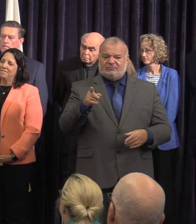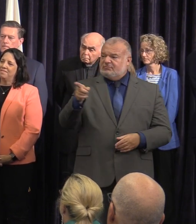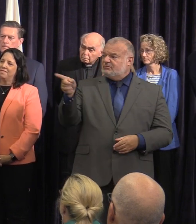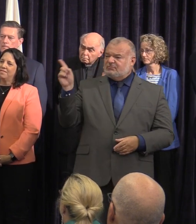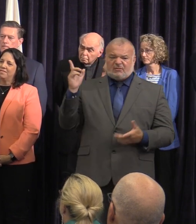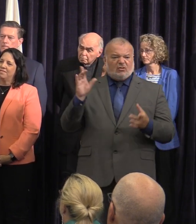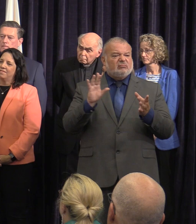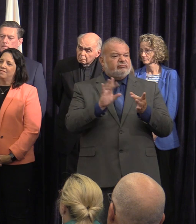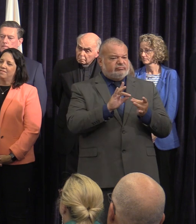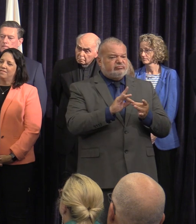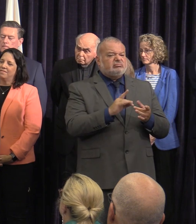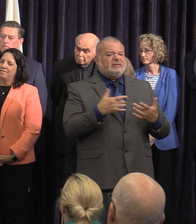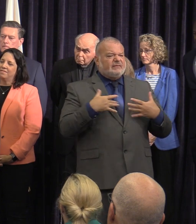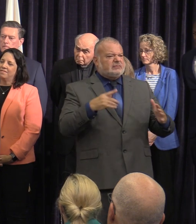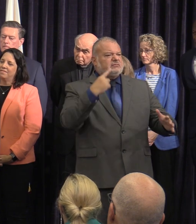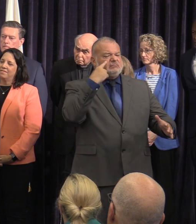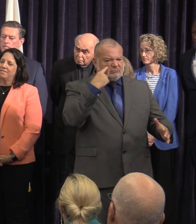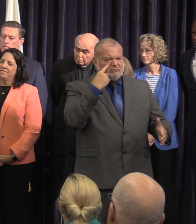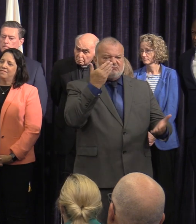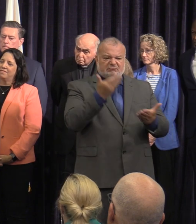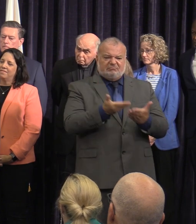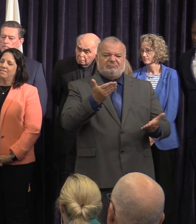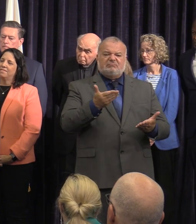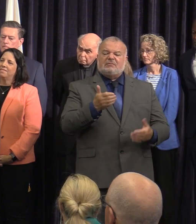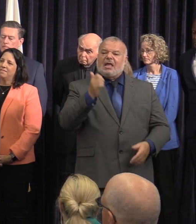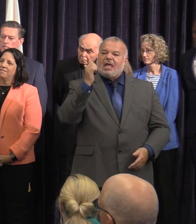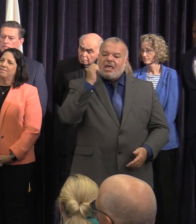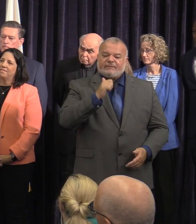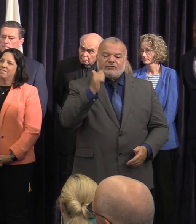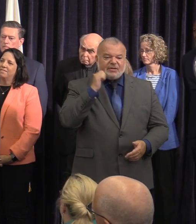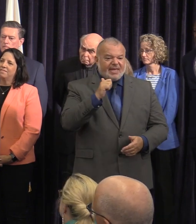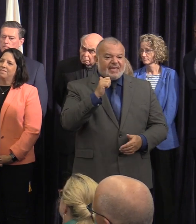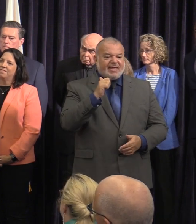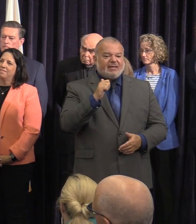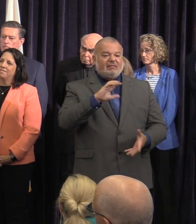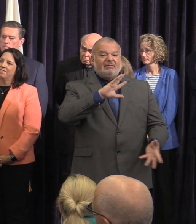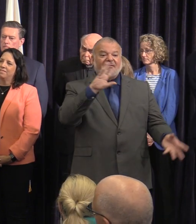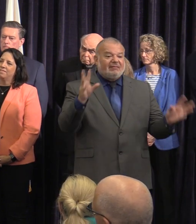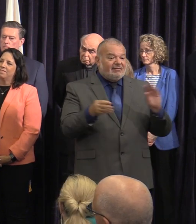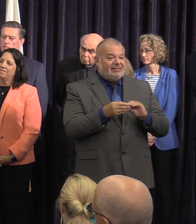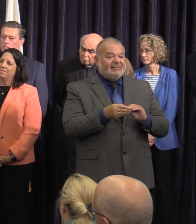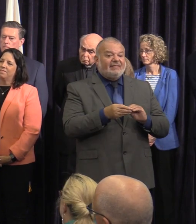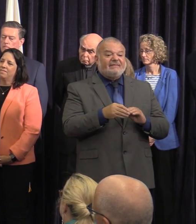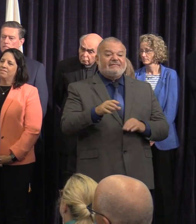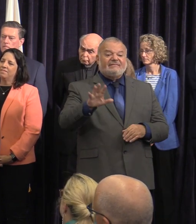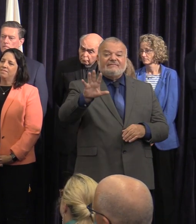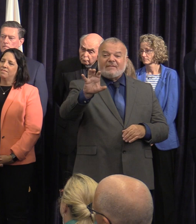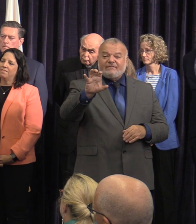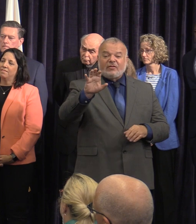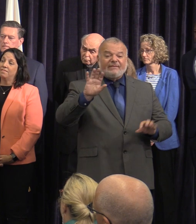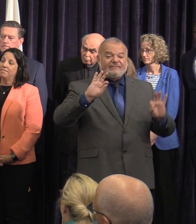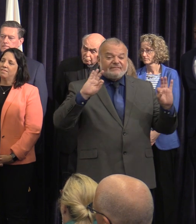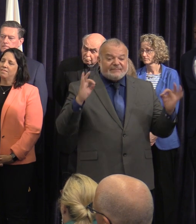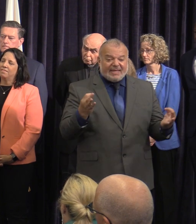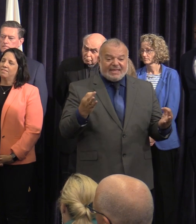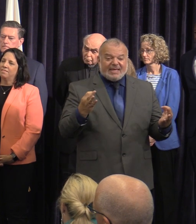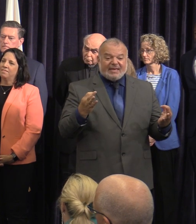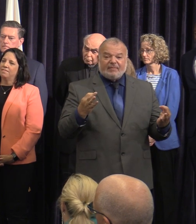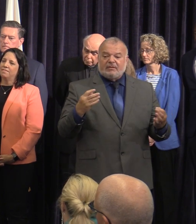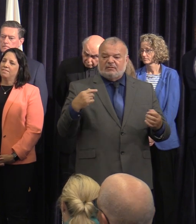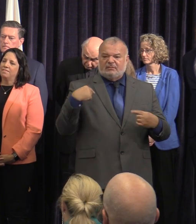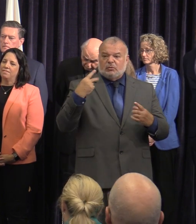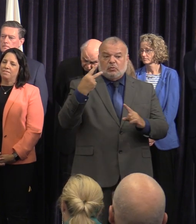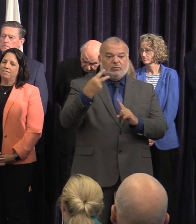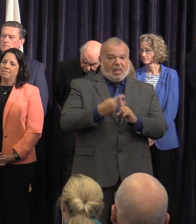today. And we haven't seen over 500 families in a month. We